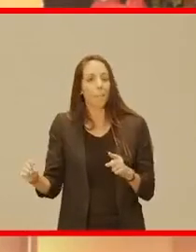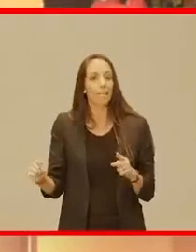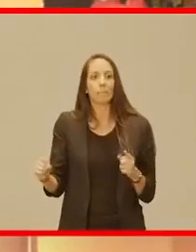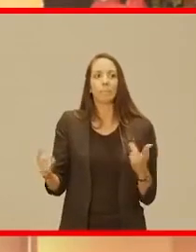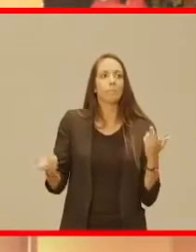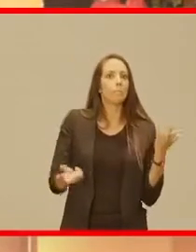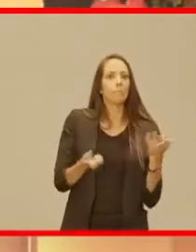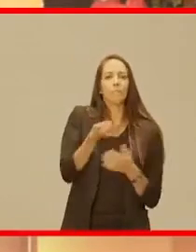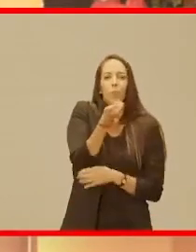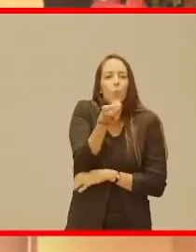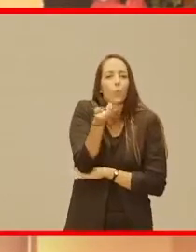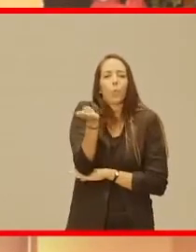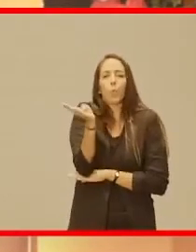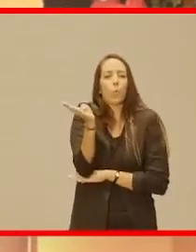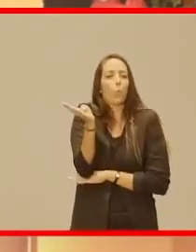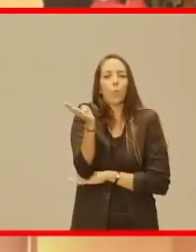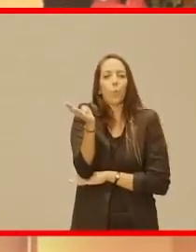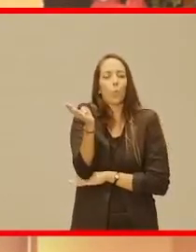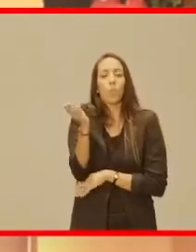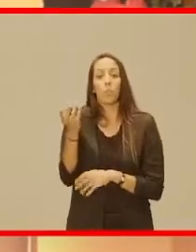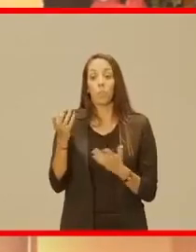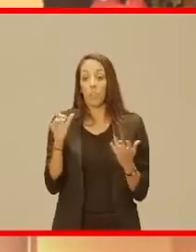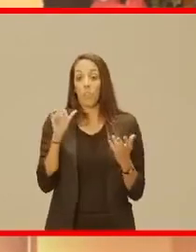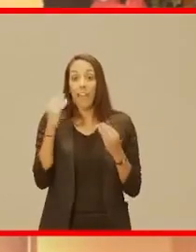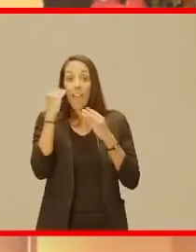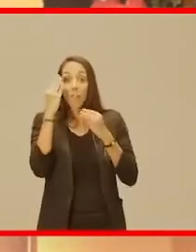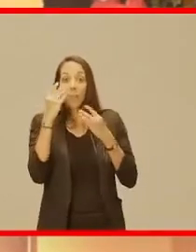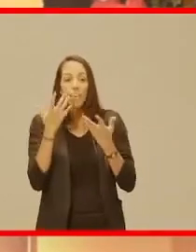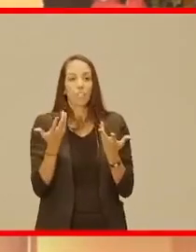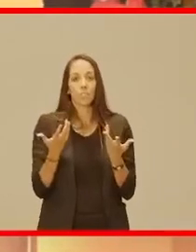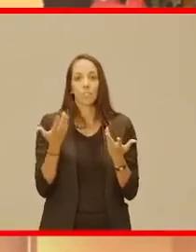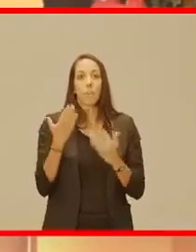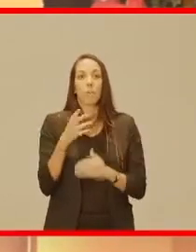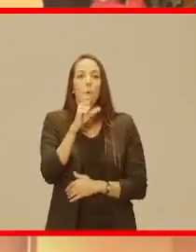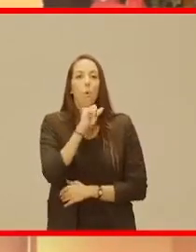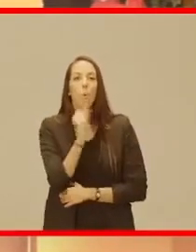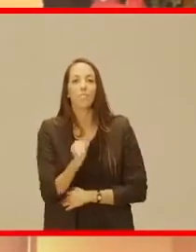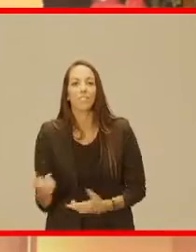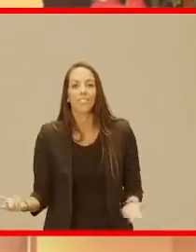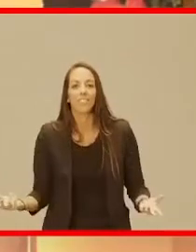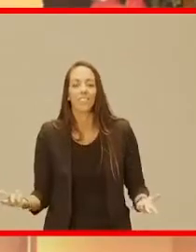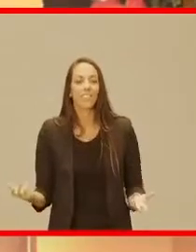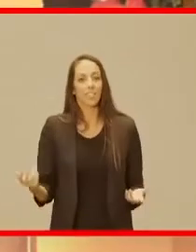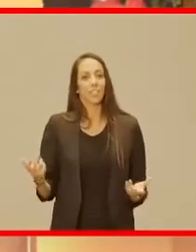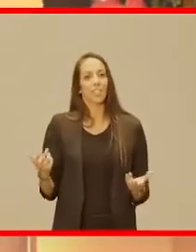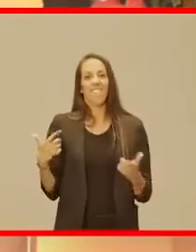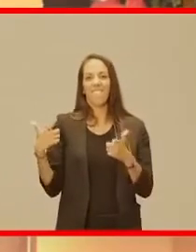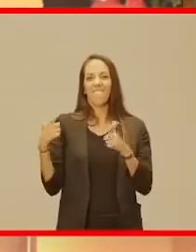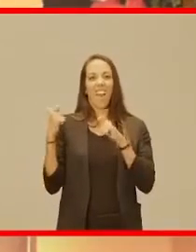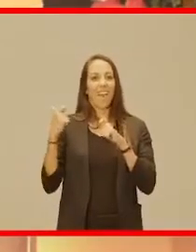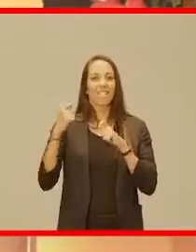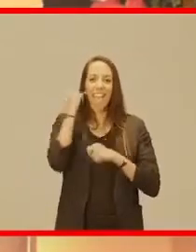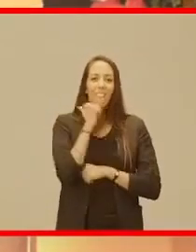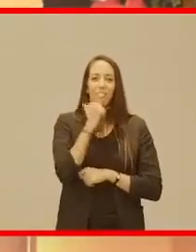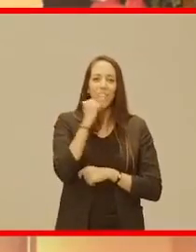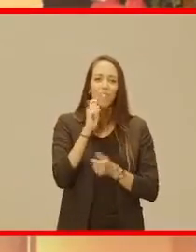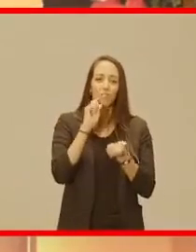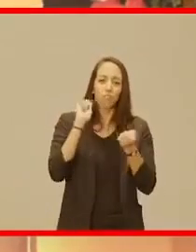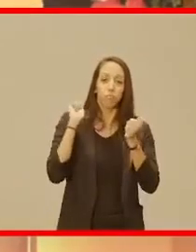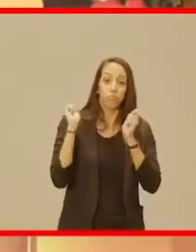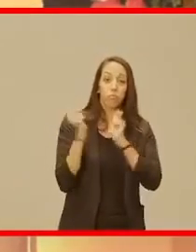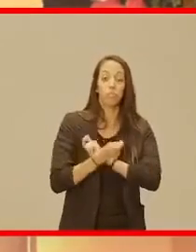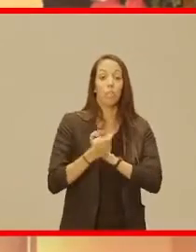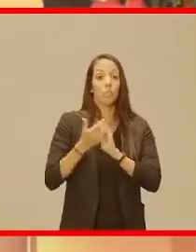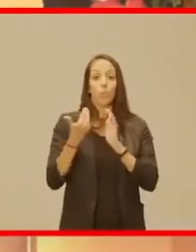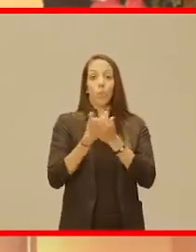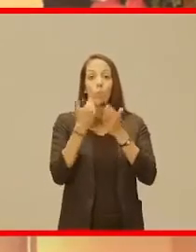session, that information is probably old, okay? It's that fast. It's on a daily basis. So what the honest answer to that is